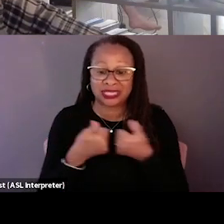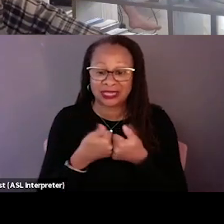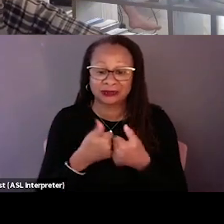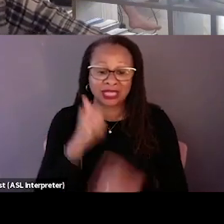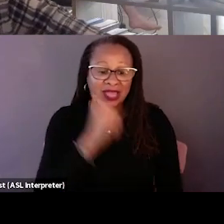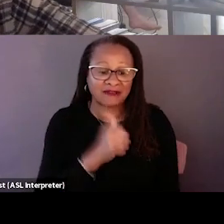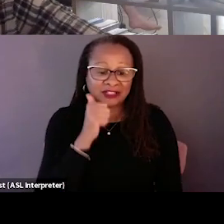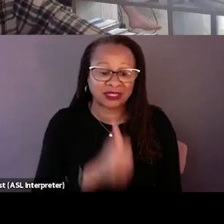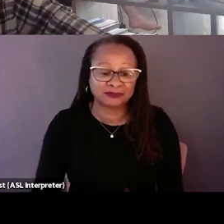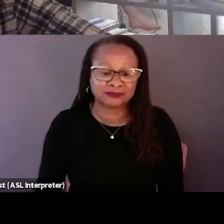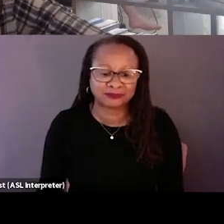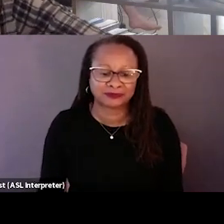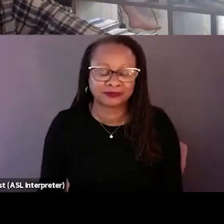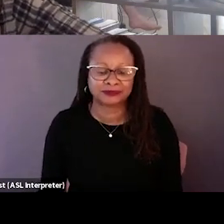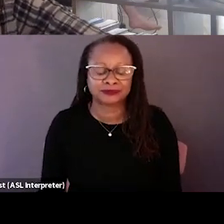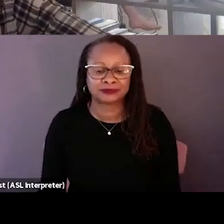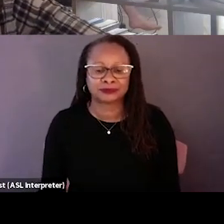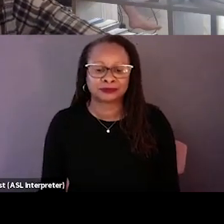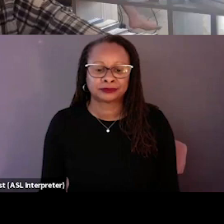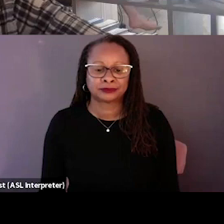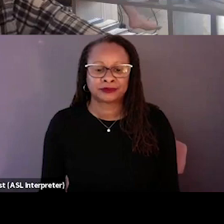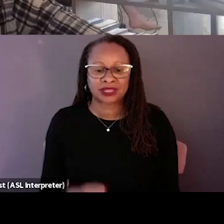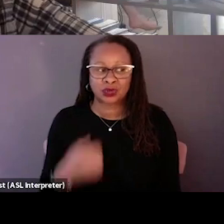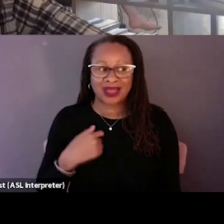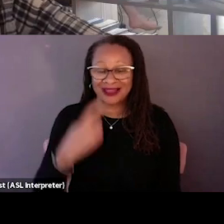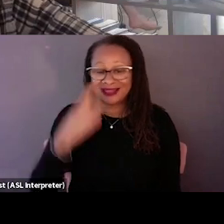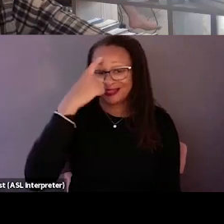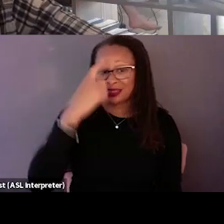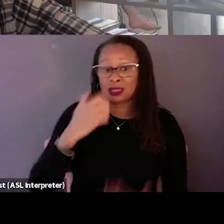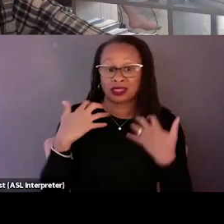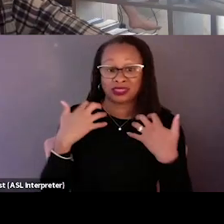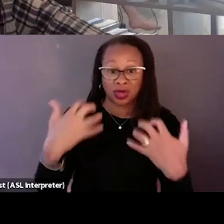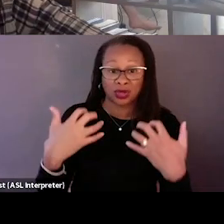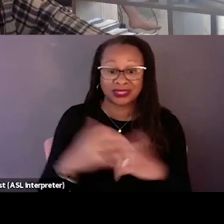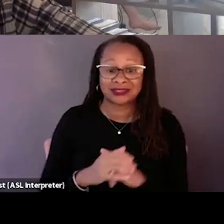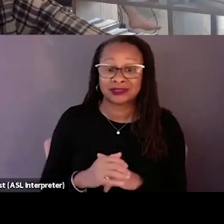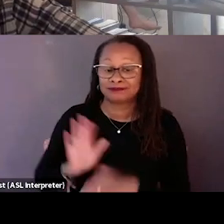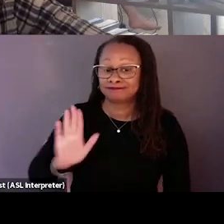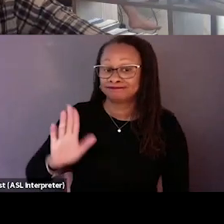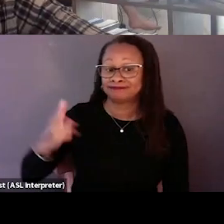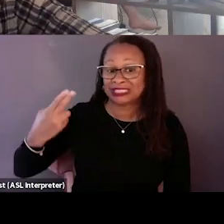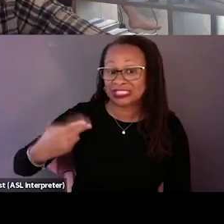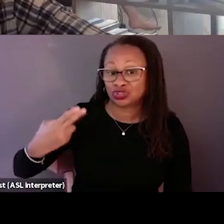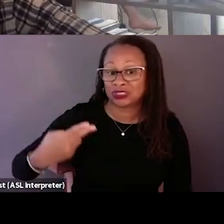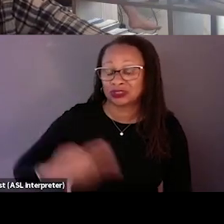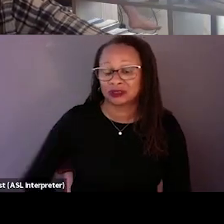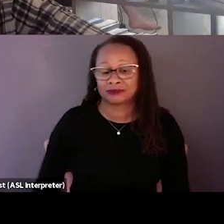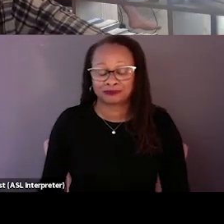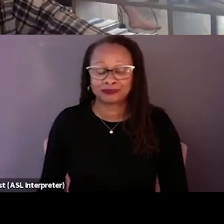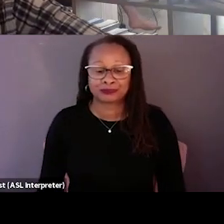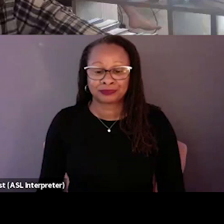basis. So I think the audience gets history but they get